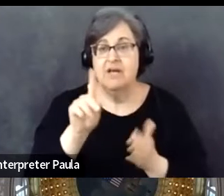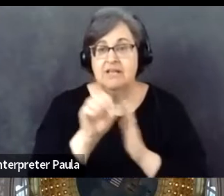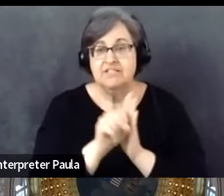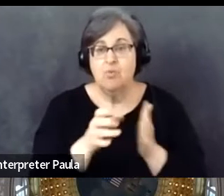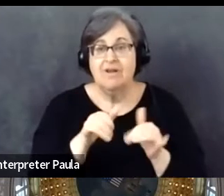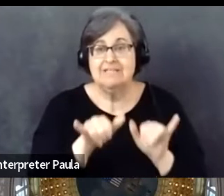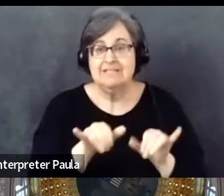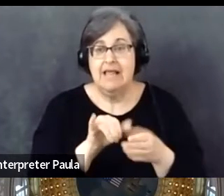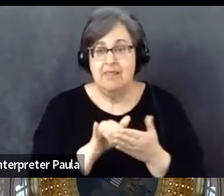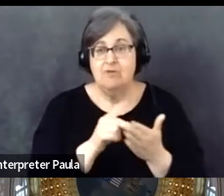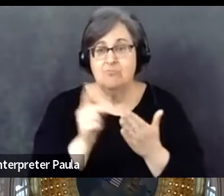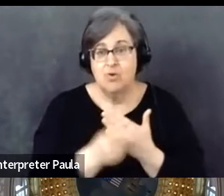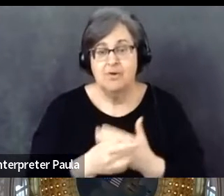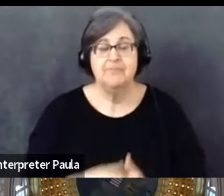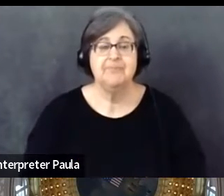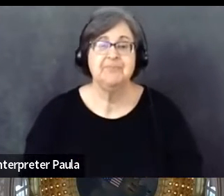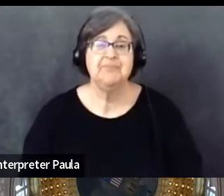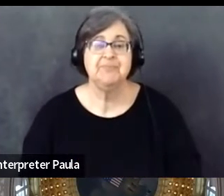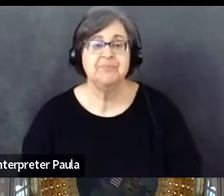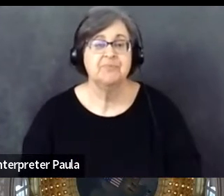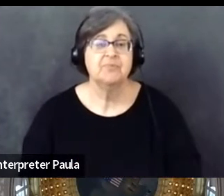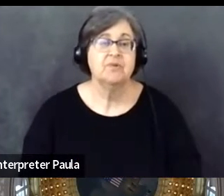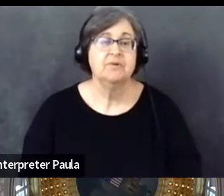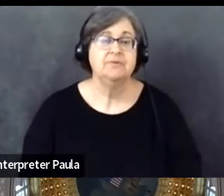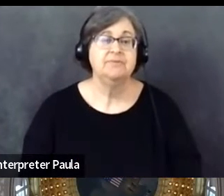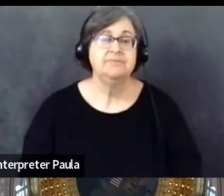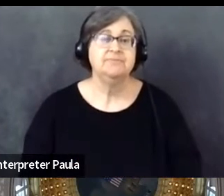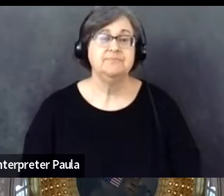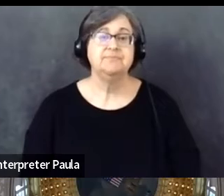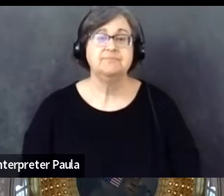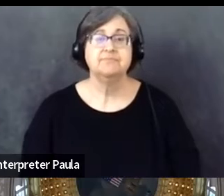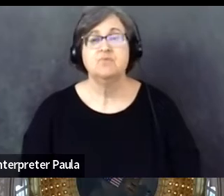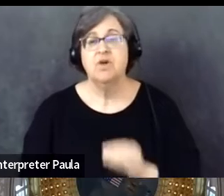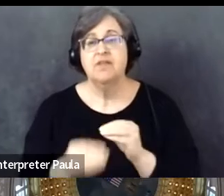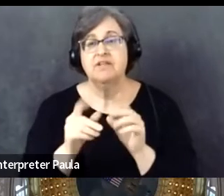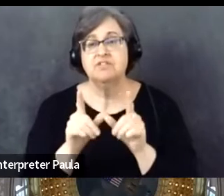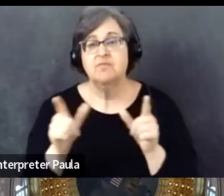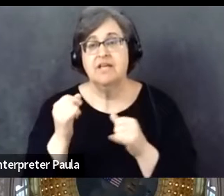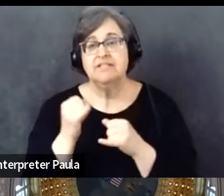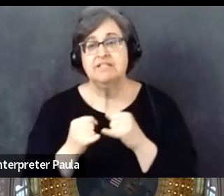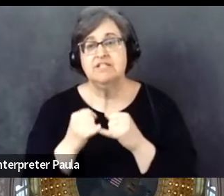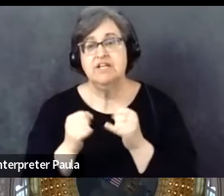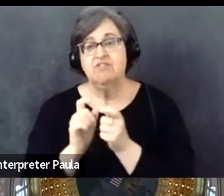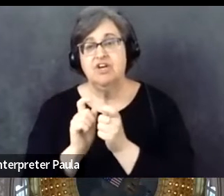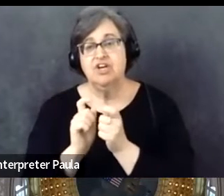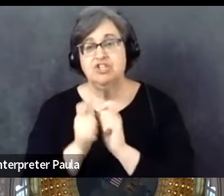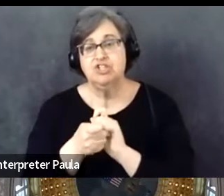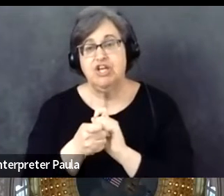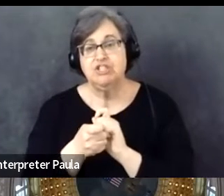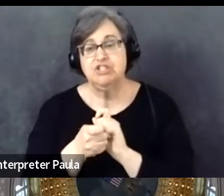in that program. I do think it's important to note that they added some language at the end that changes